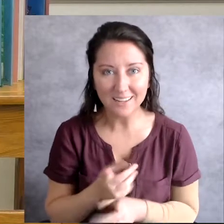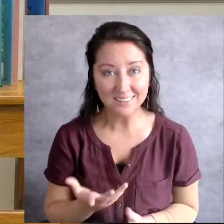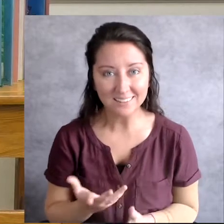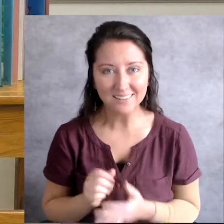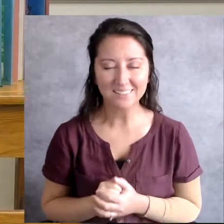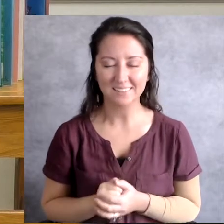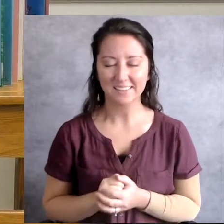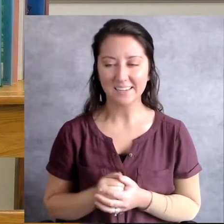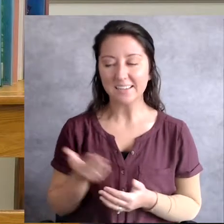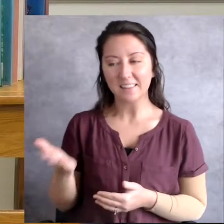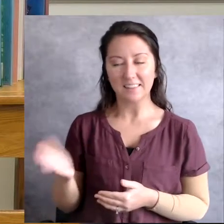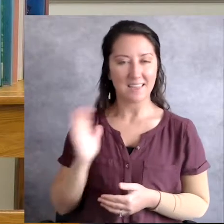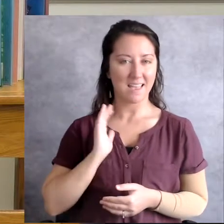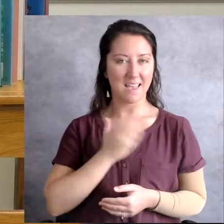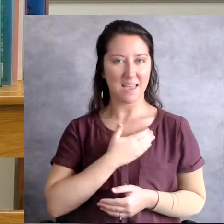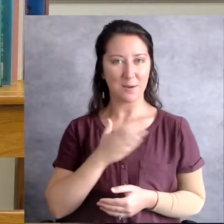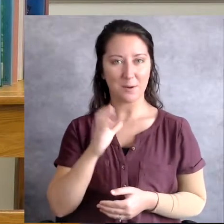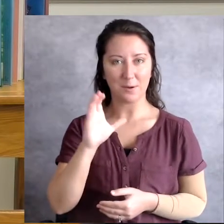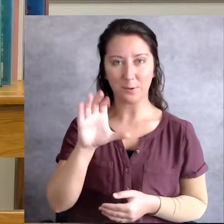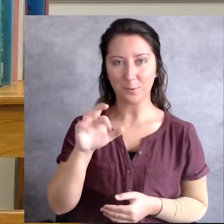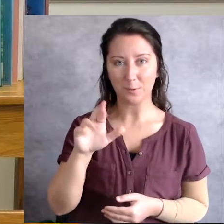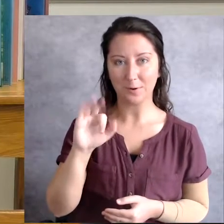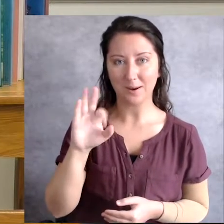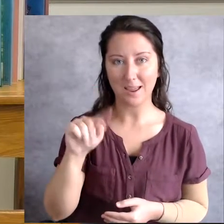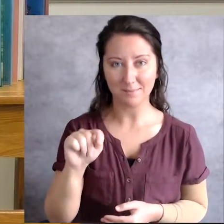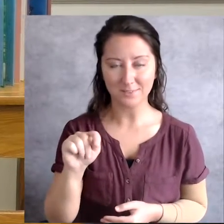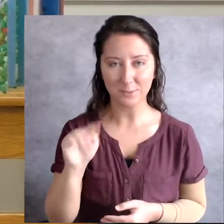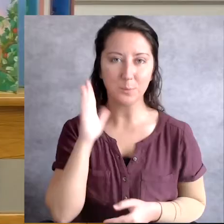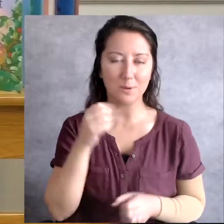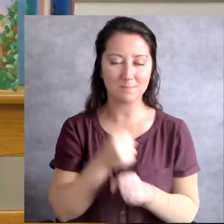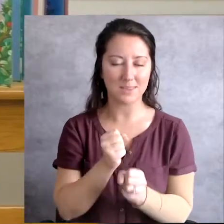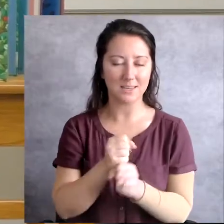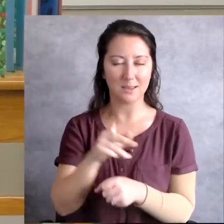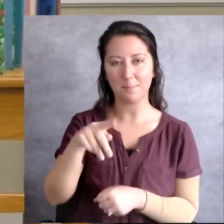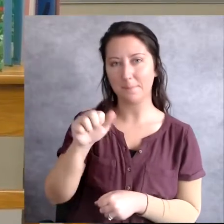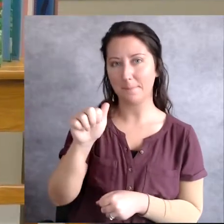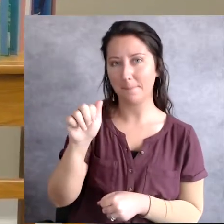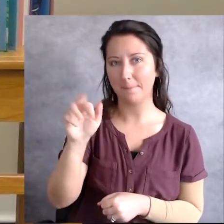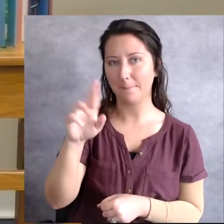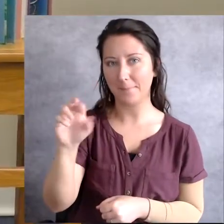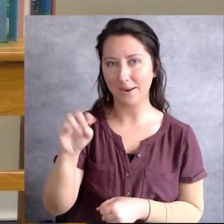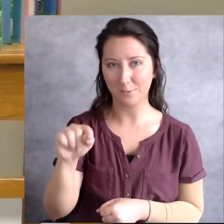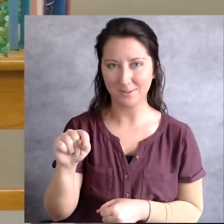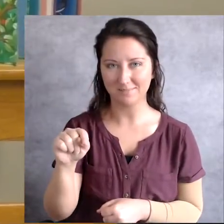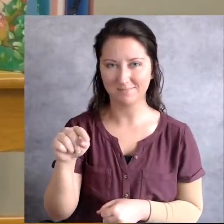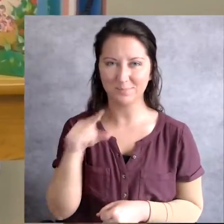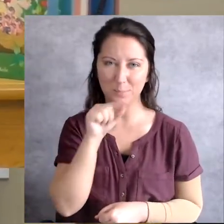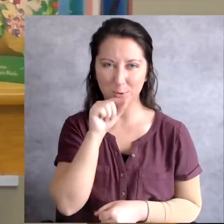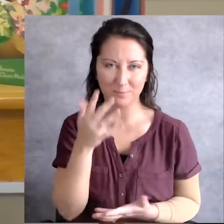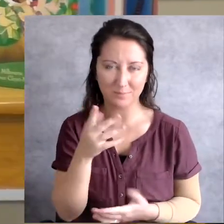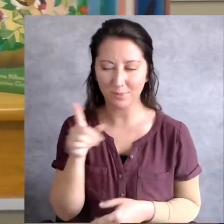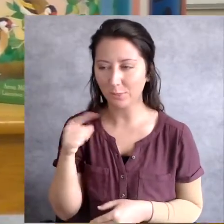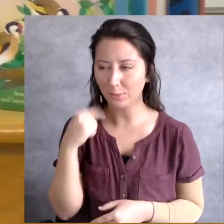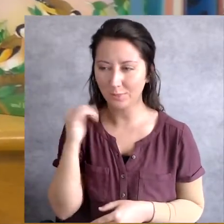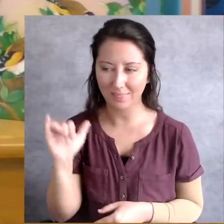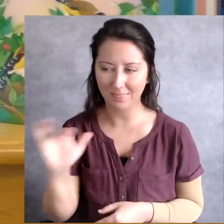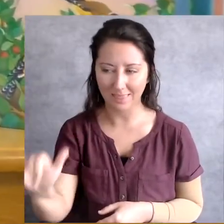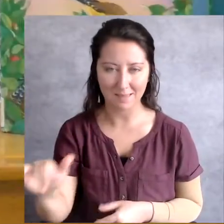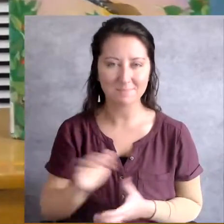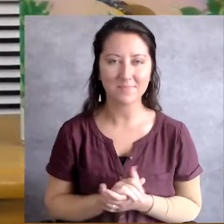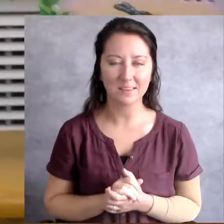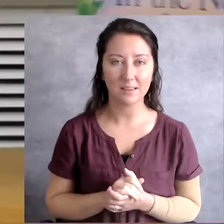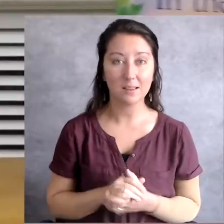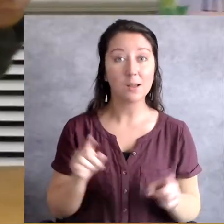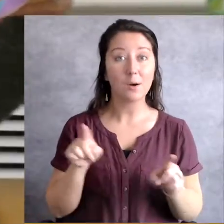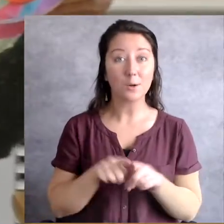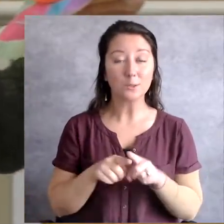And here is our craft. Today we're going to make a parrot. That's what she looks like that. Then